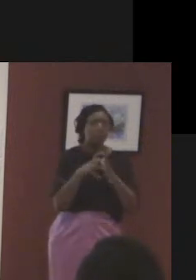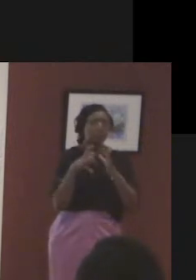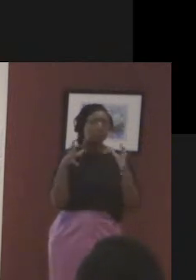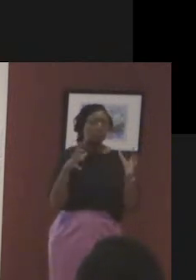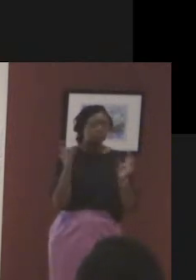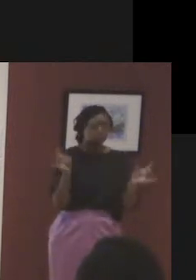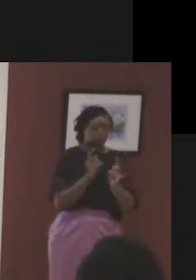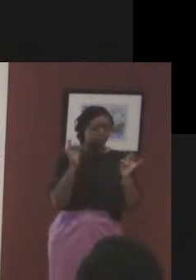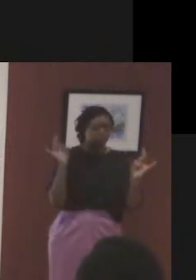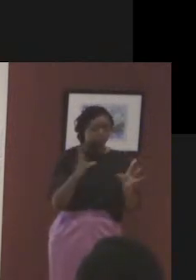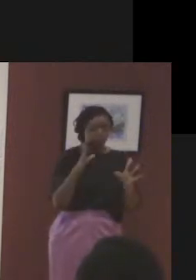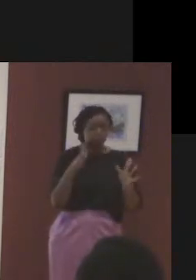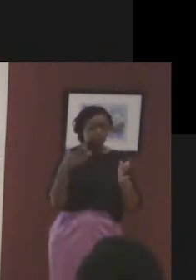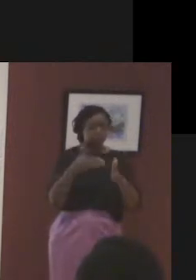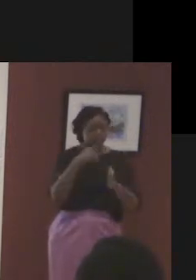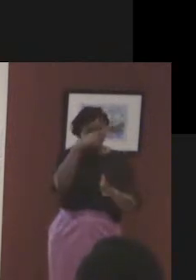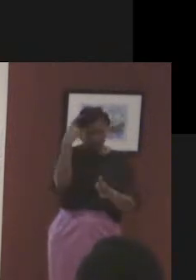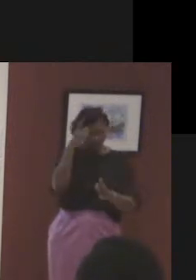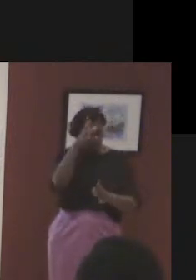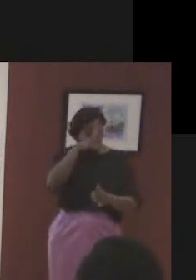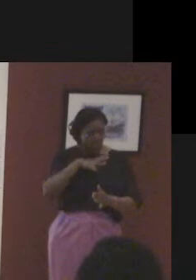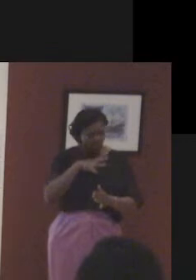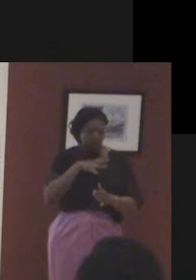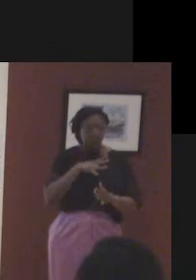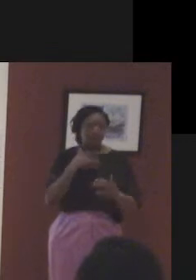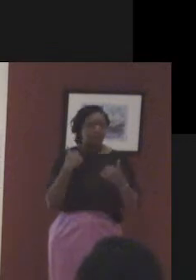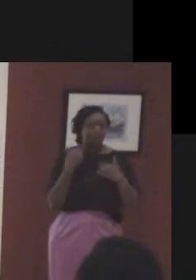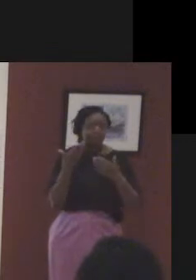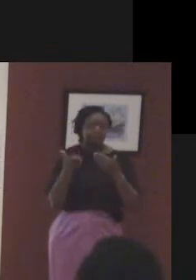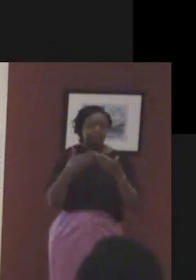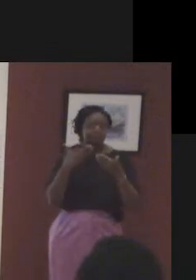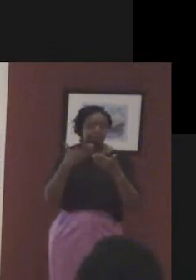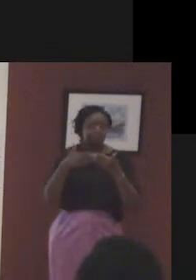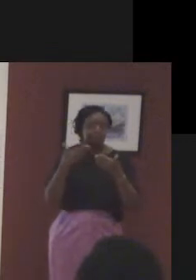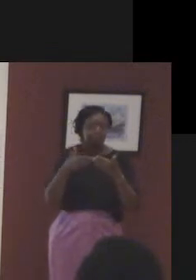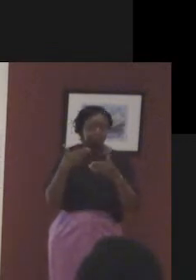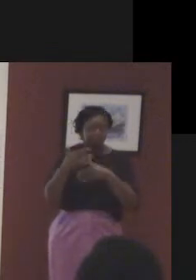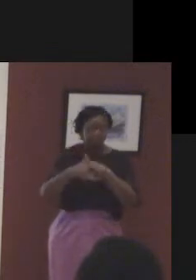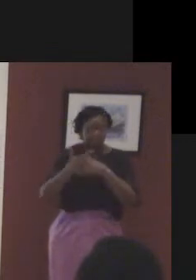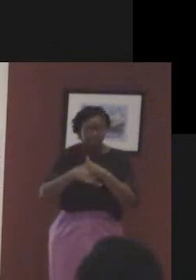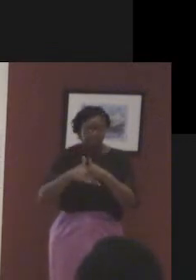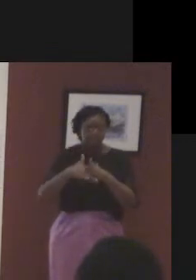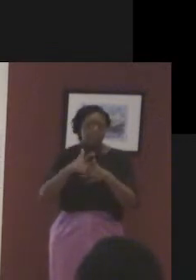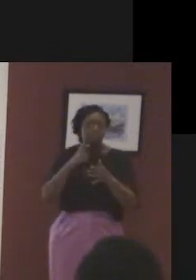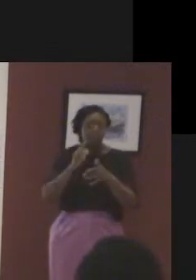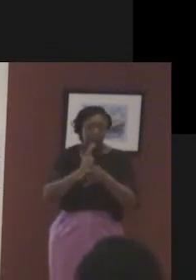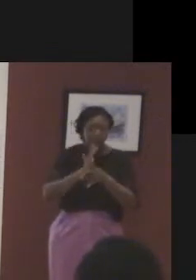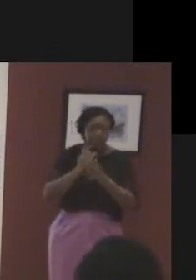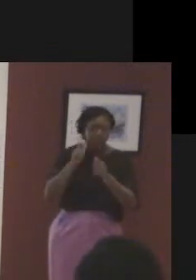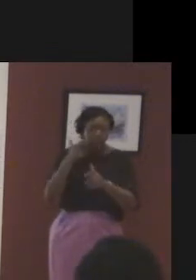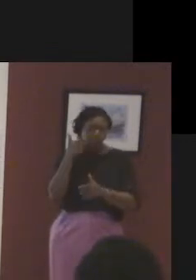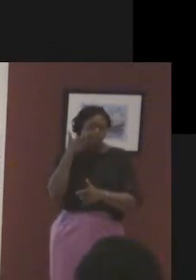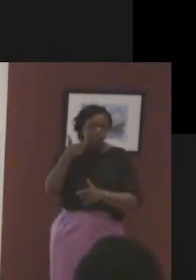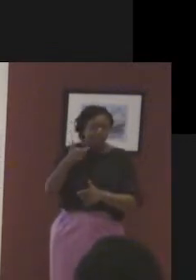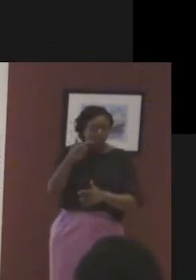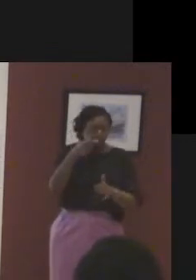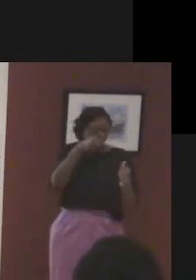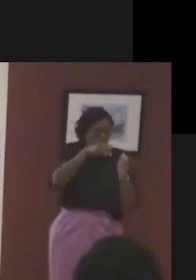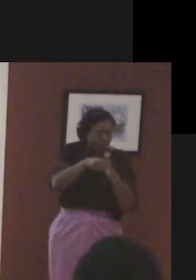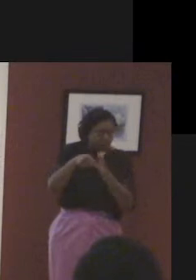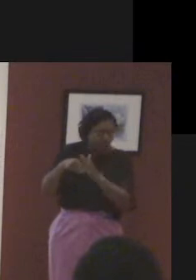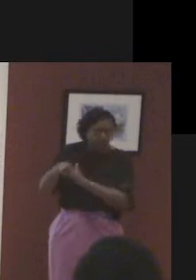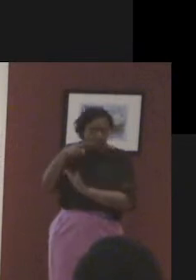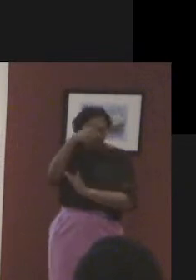watch, via the somewhat chilling availability of video footage, the murders of unarmed boys and men, right, by police